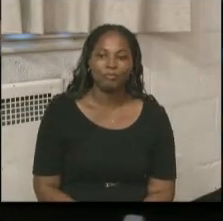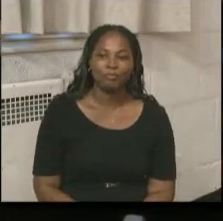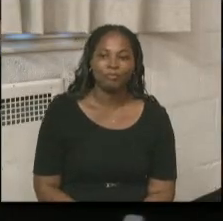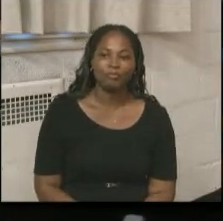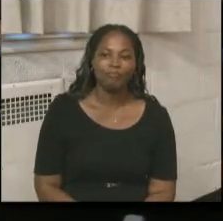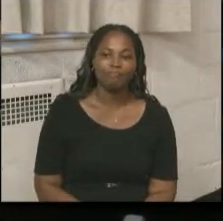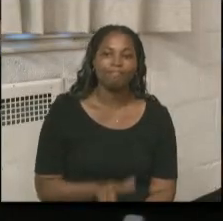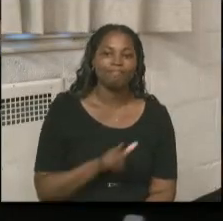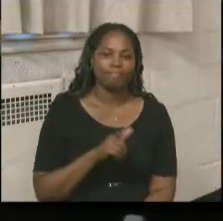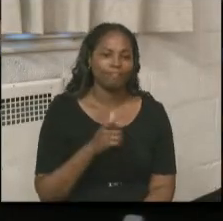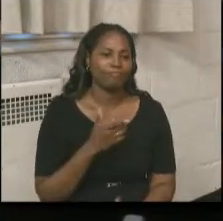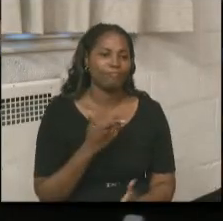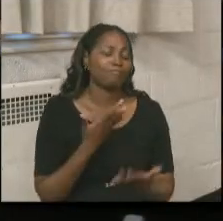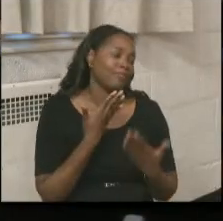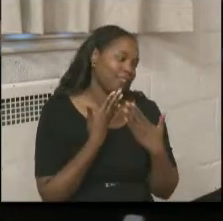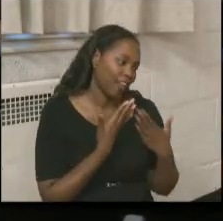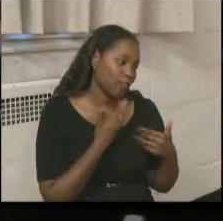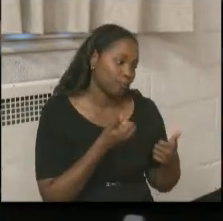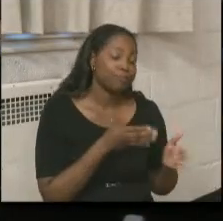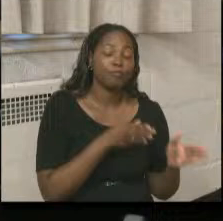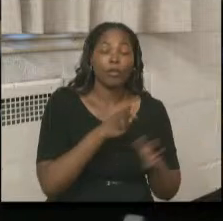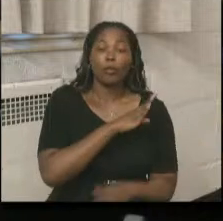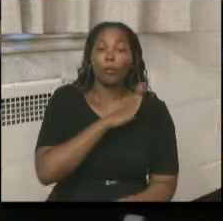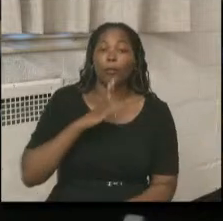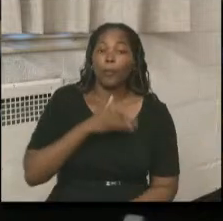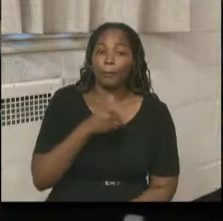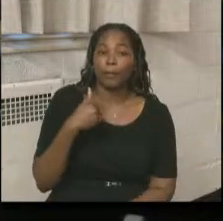Thank you so much. Board Member Briggs.